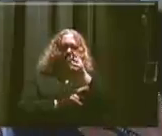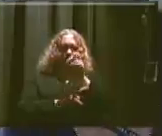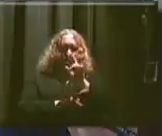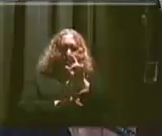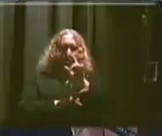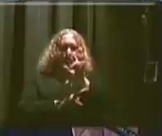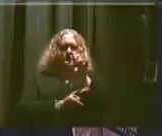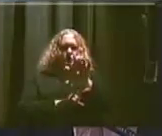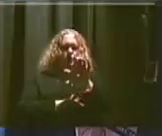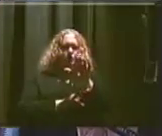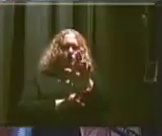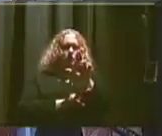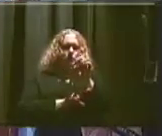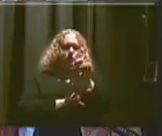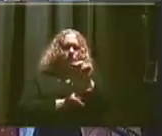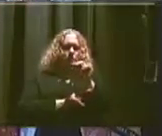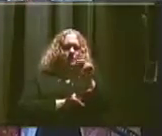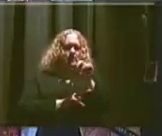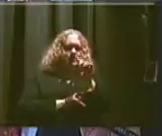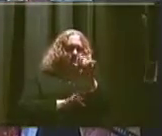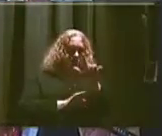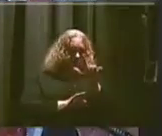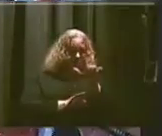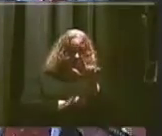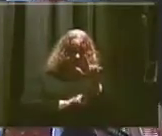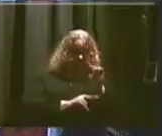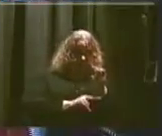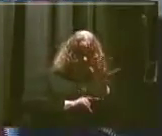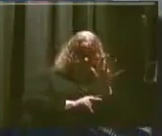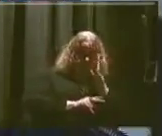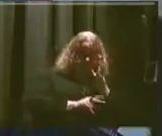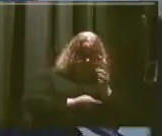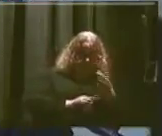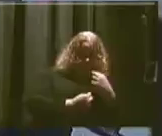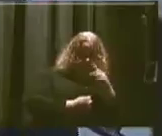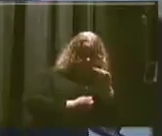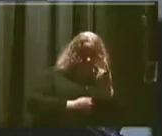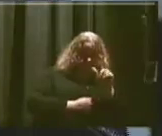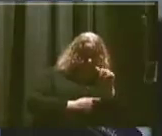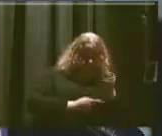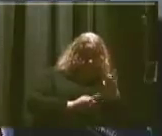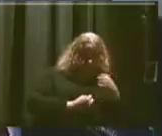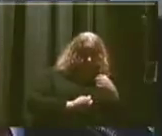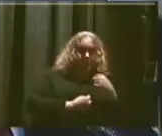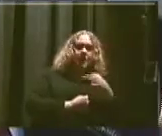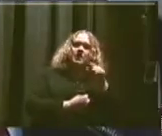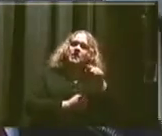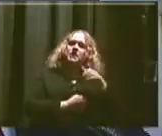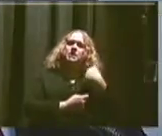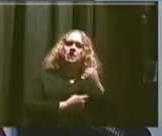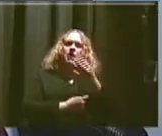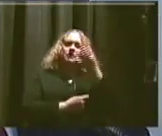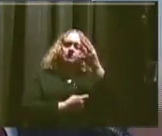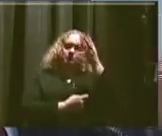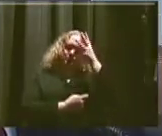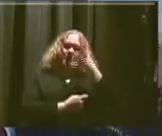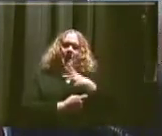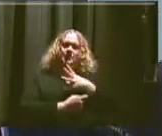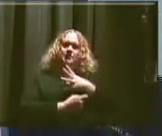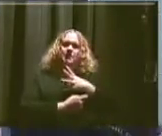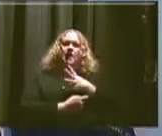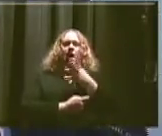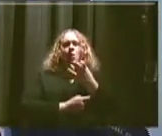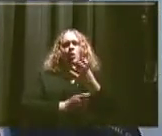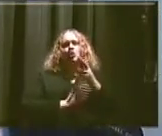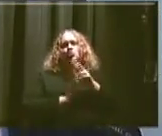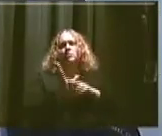I don't know if his mom, did Tiana make it here? Did she make it tonight? Okay. This young man's outstanding. I want to read a couple things that his counselor said, which